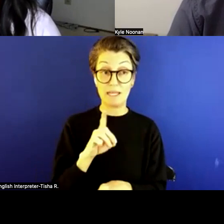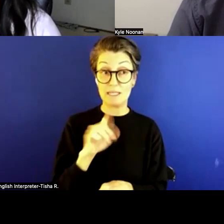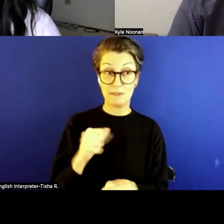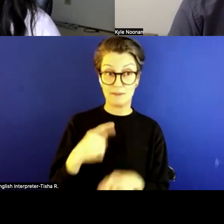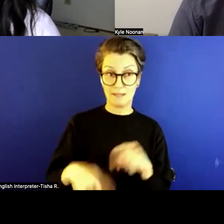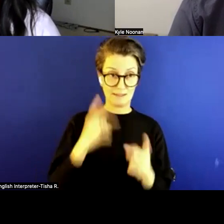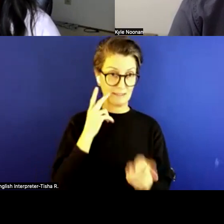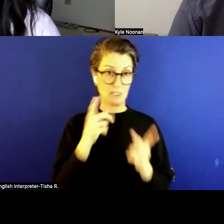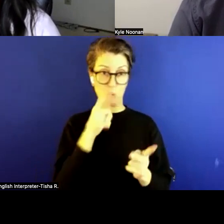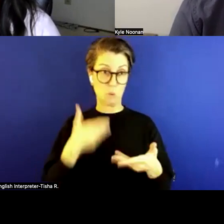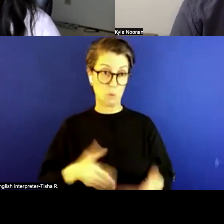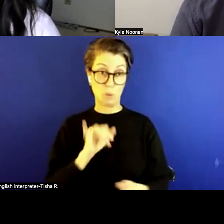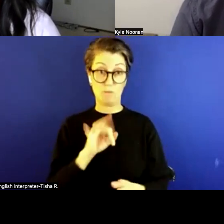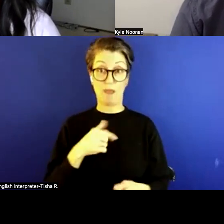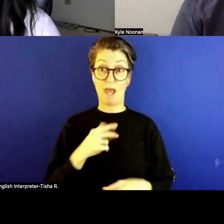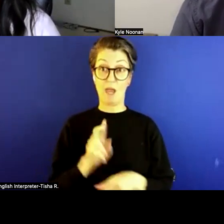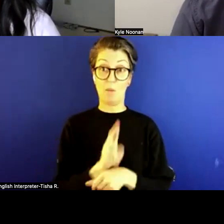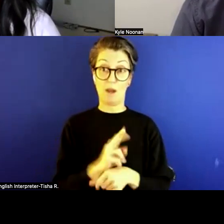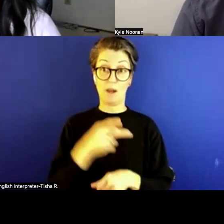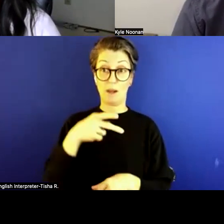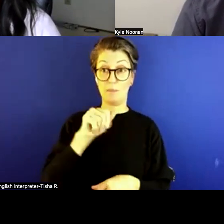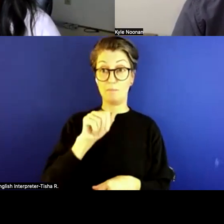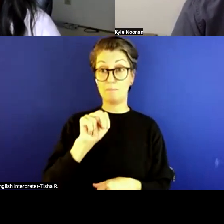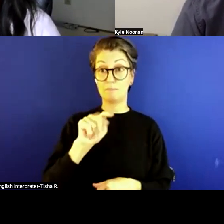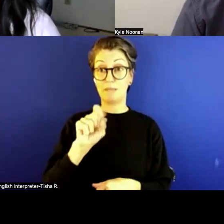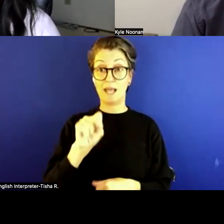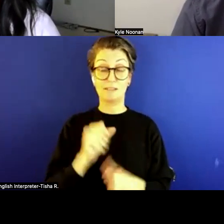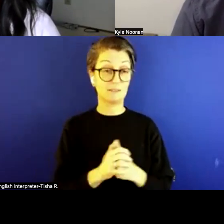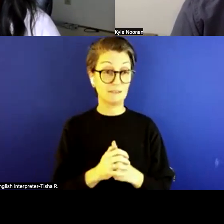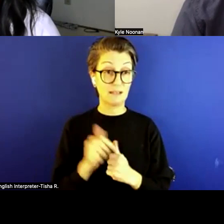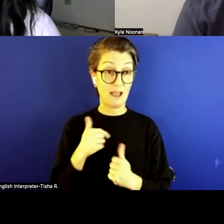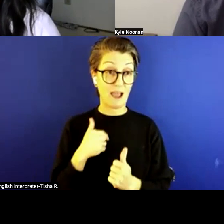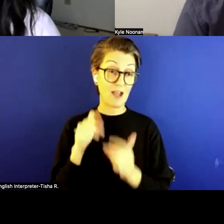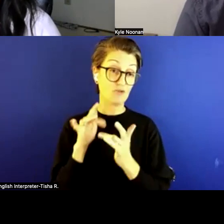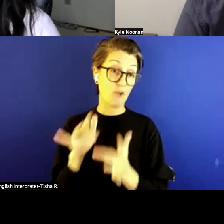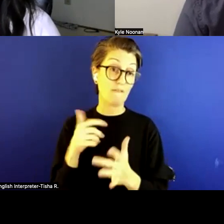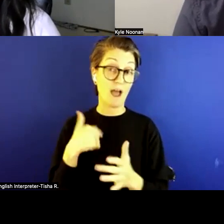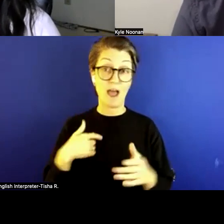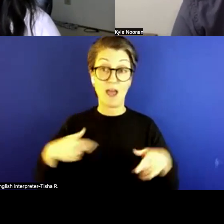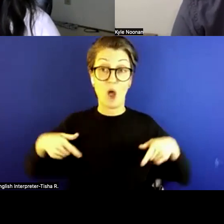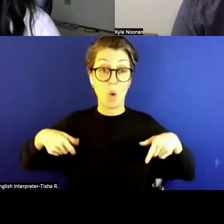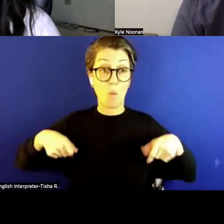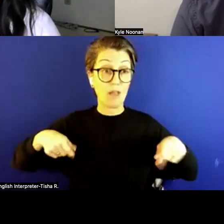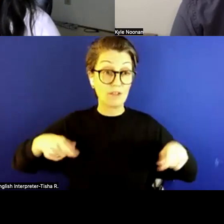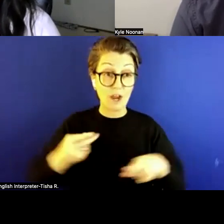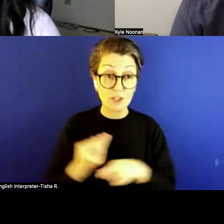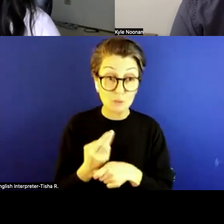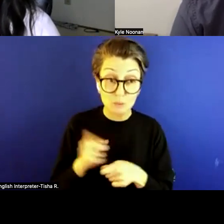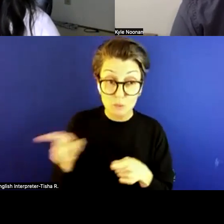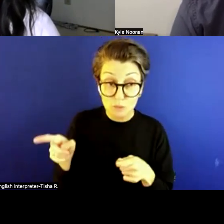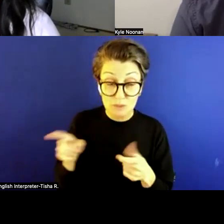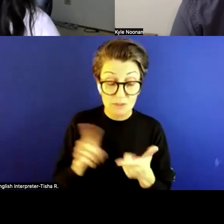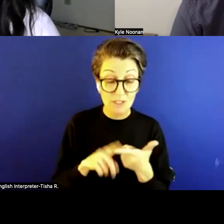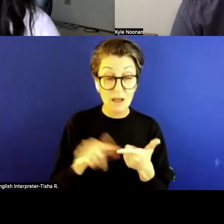wearing pants, I travel with a wheelchair user. I travel with a guy who had